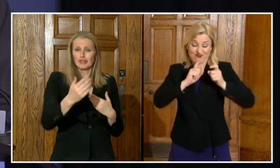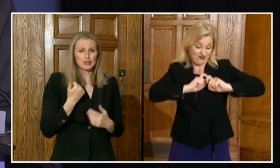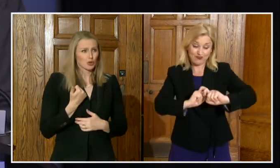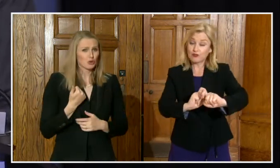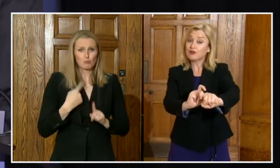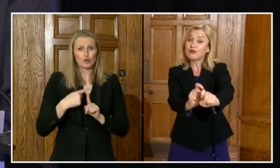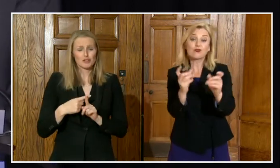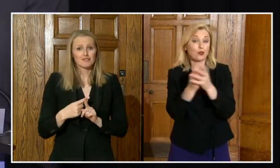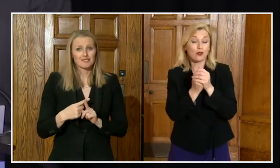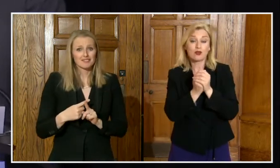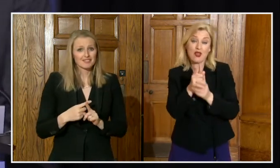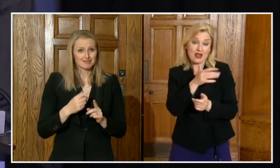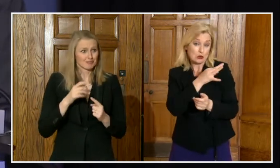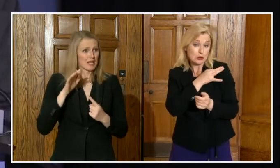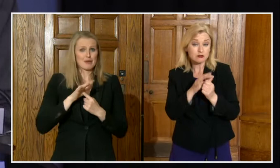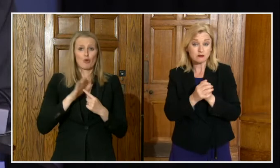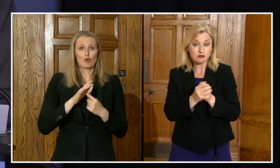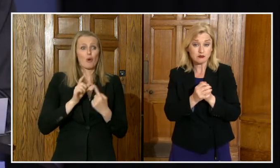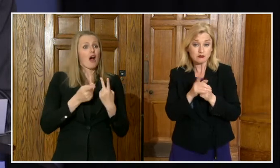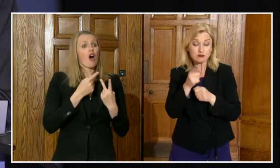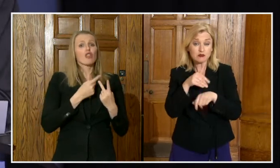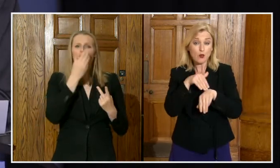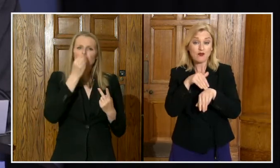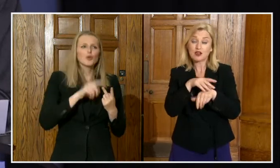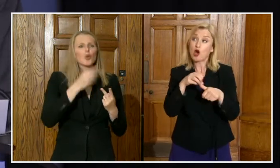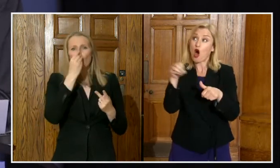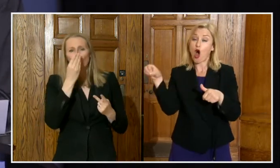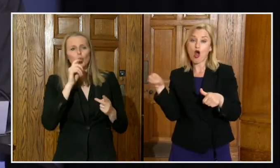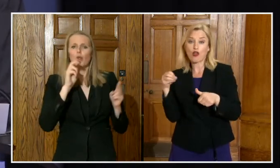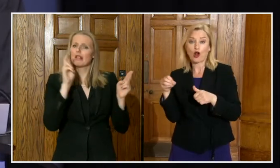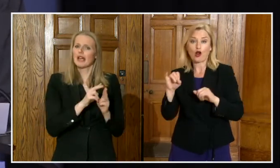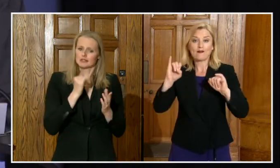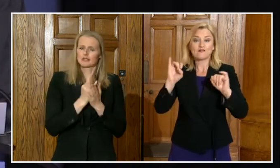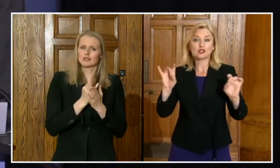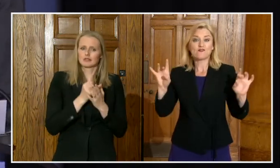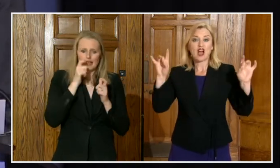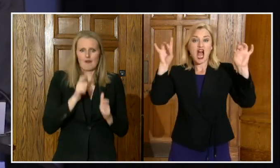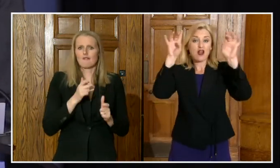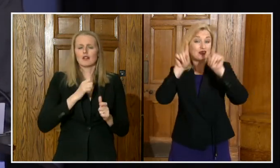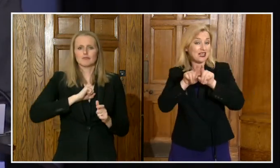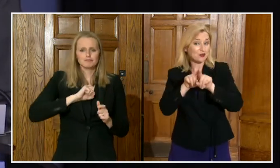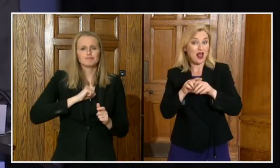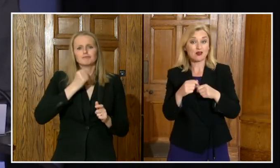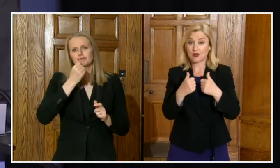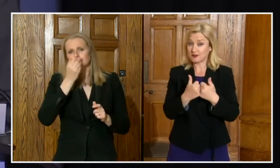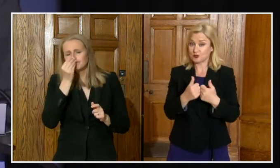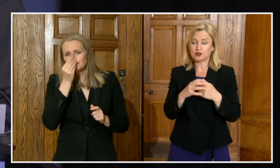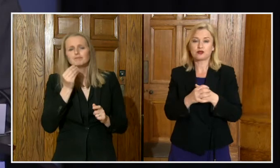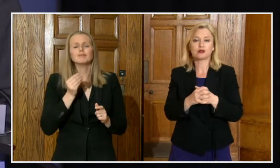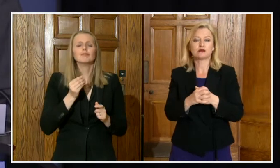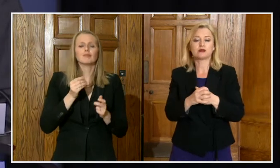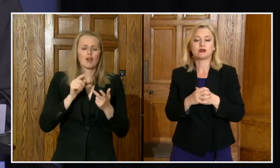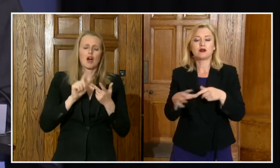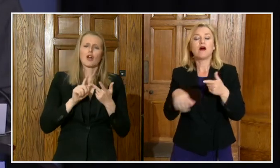some positives from that in terms of other viral infections. And also, we also need to,